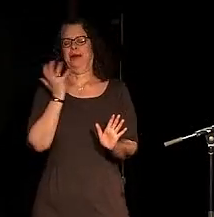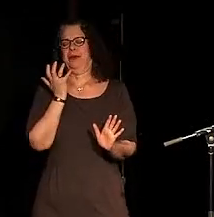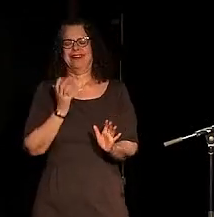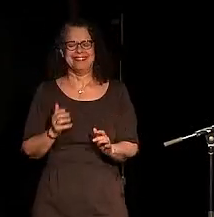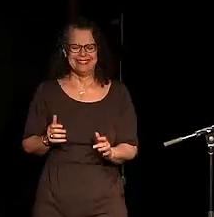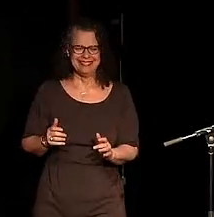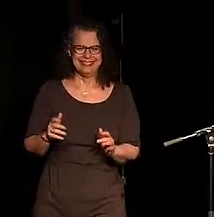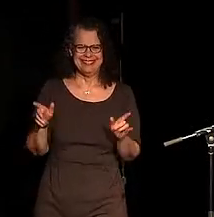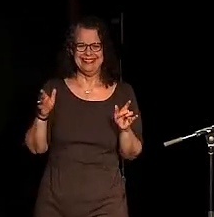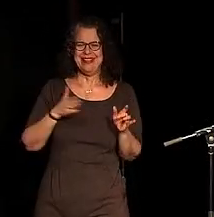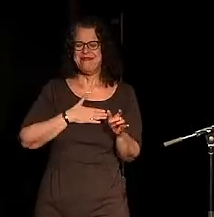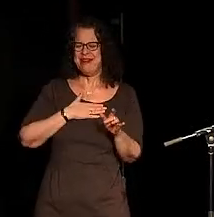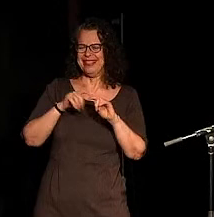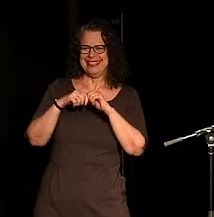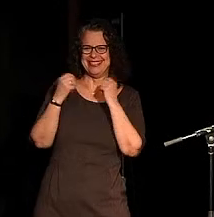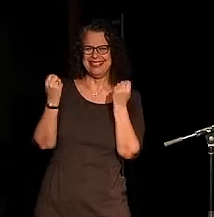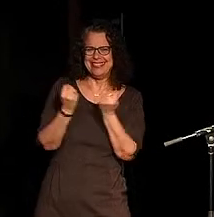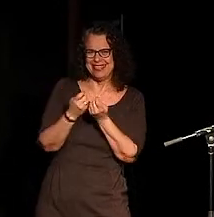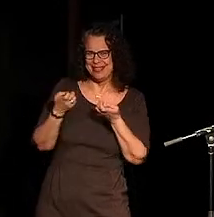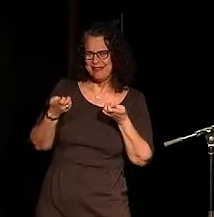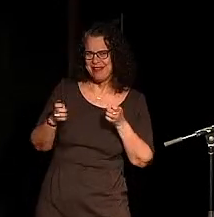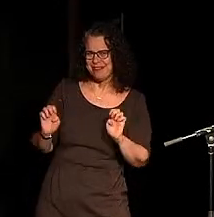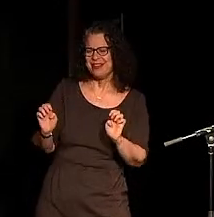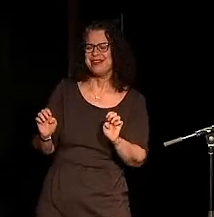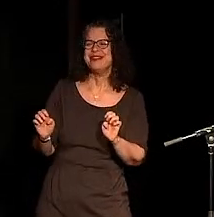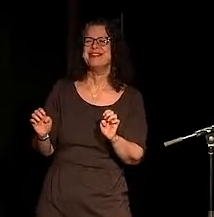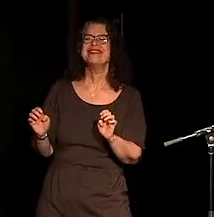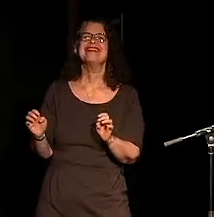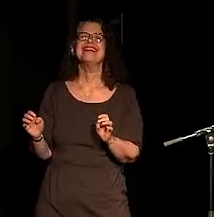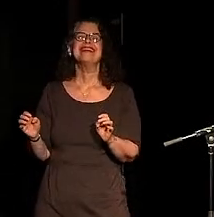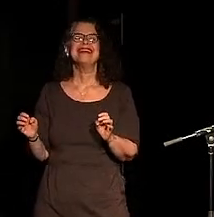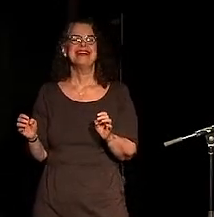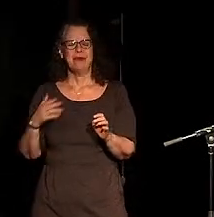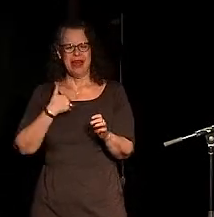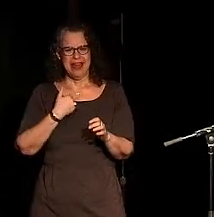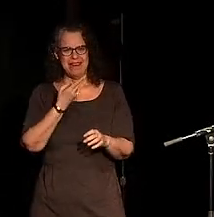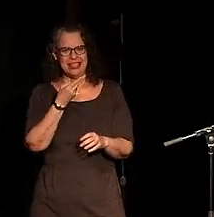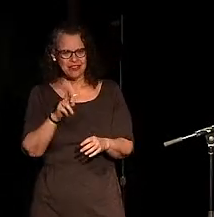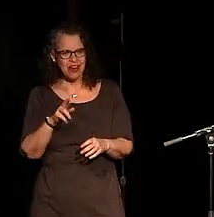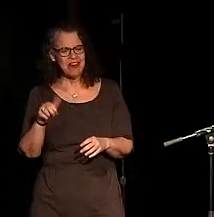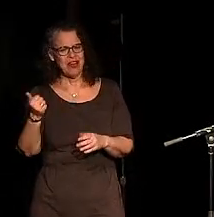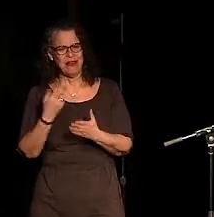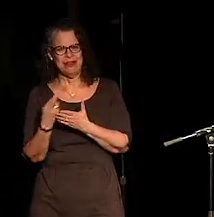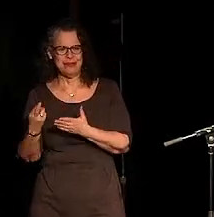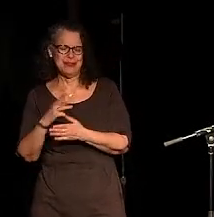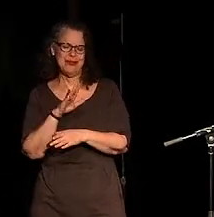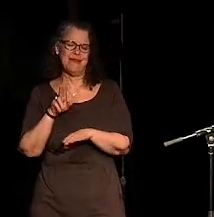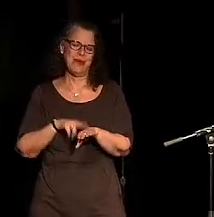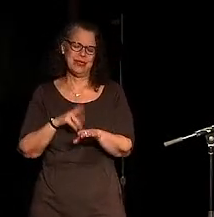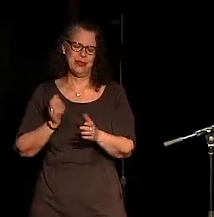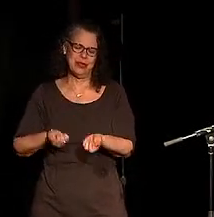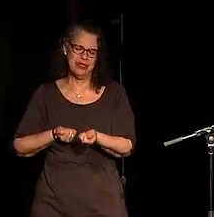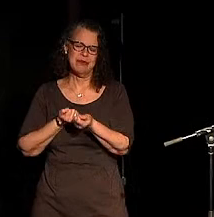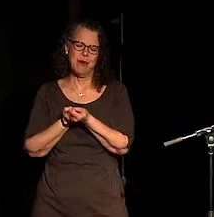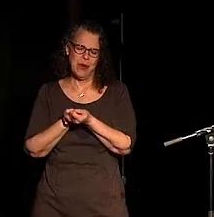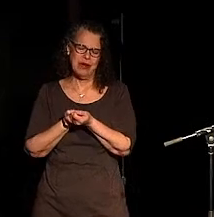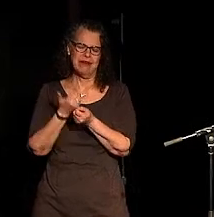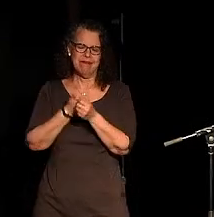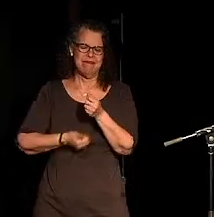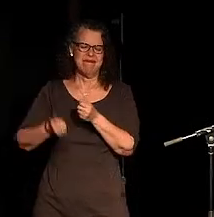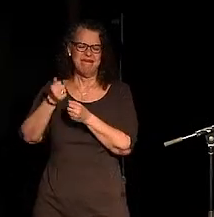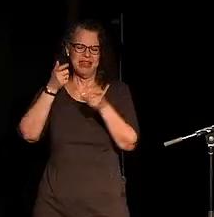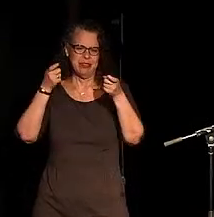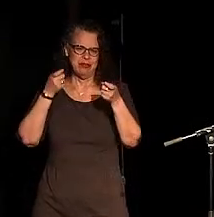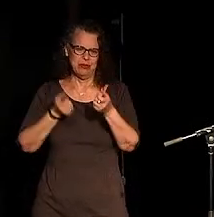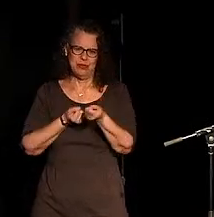yeah, I'm glad it's a team effort. And we have HR and other resources. And of course, I'll support it. We'll support it, the administration will, in any way we